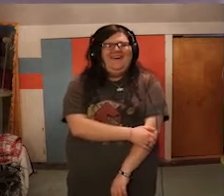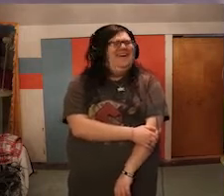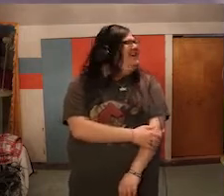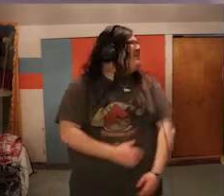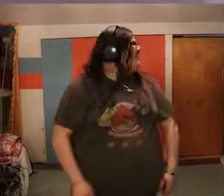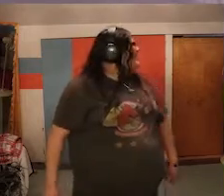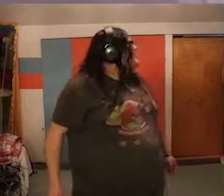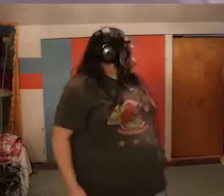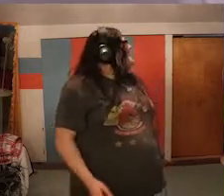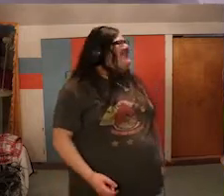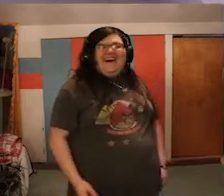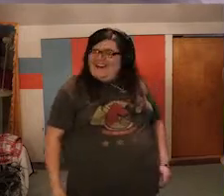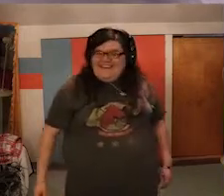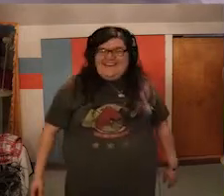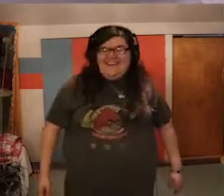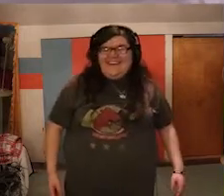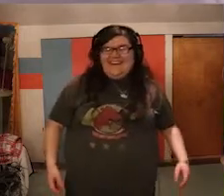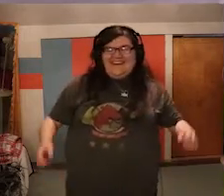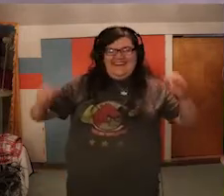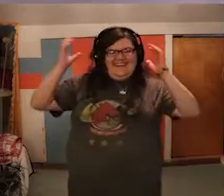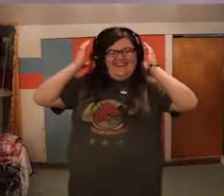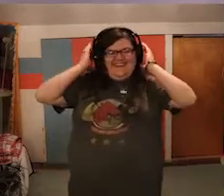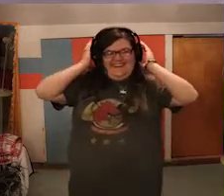the water's